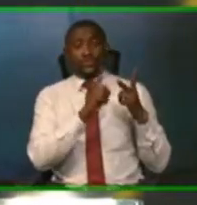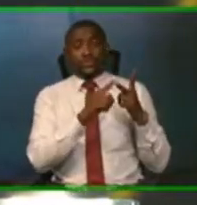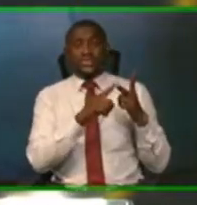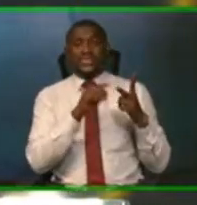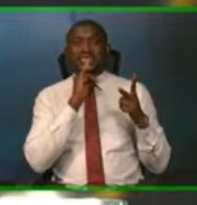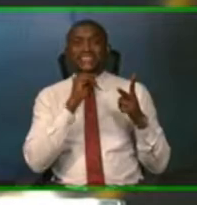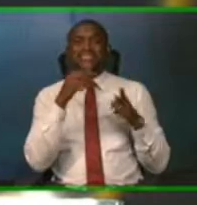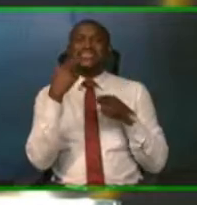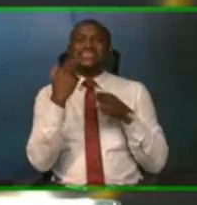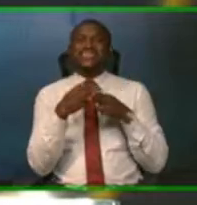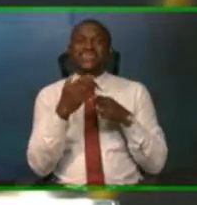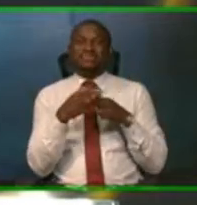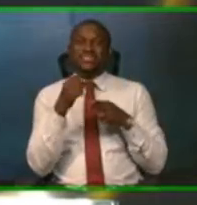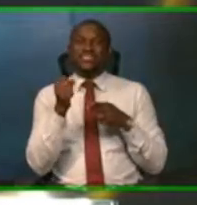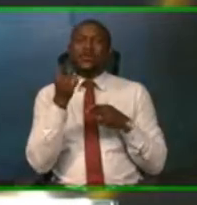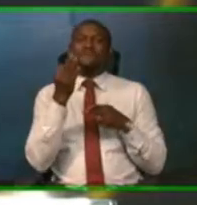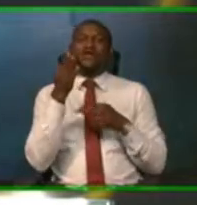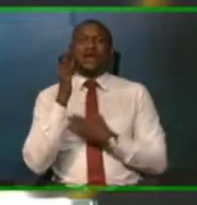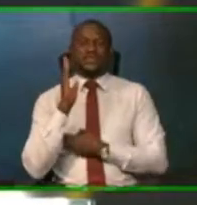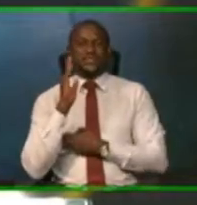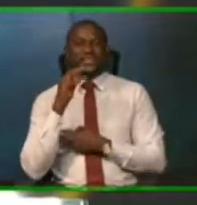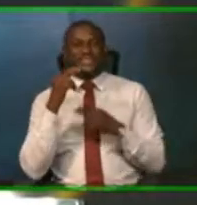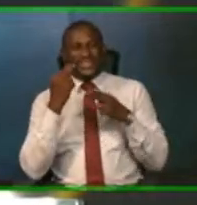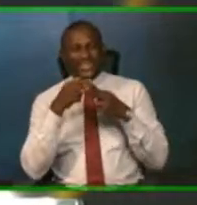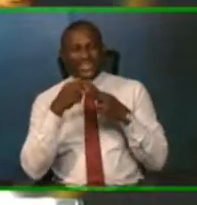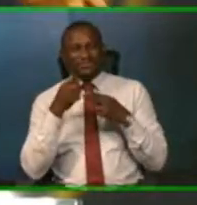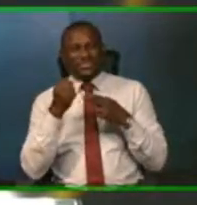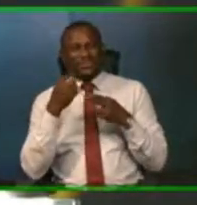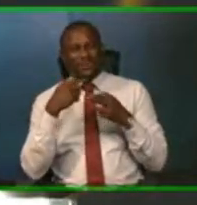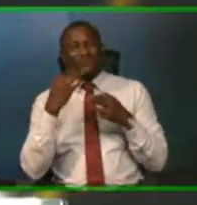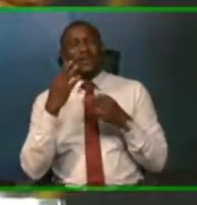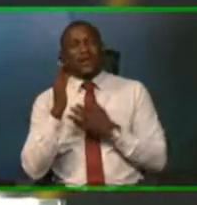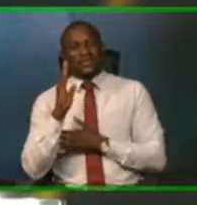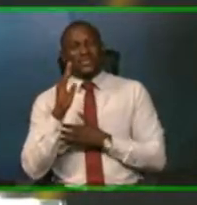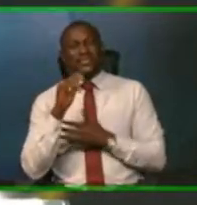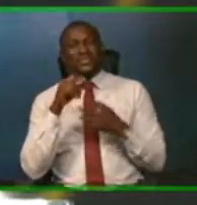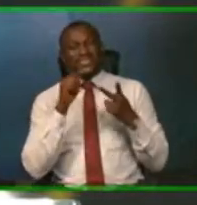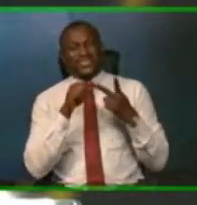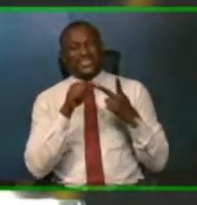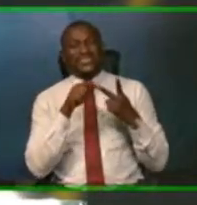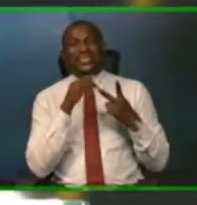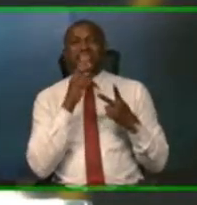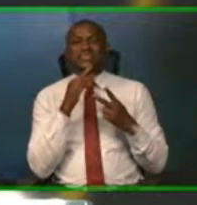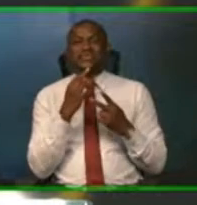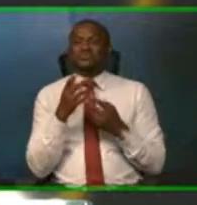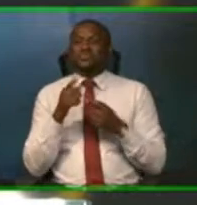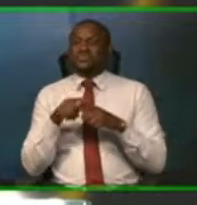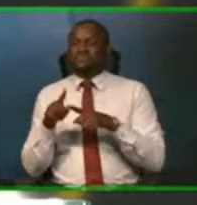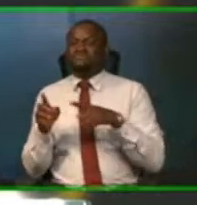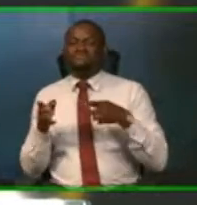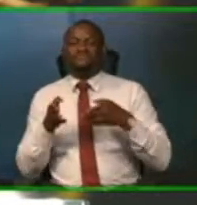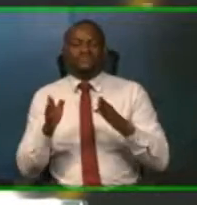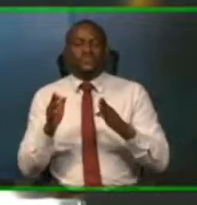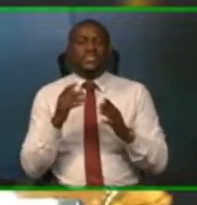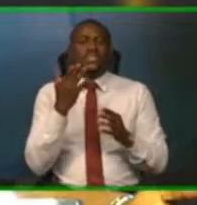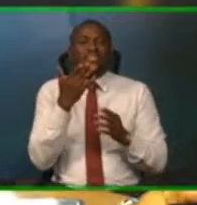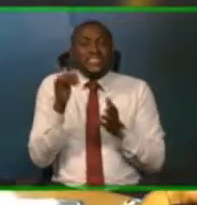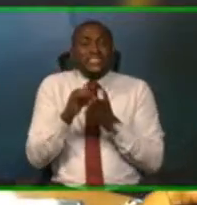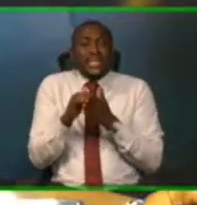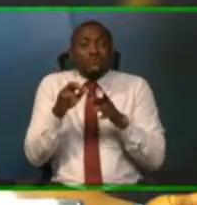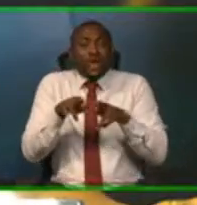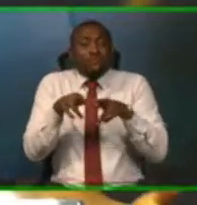the names of God. The names of God are a capture of the various dimensions of Him that were revealed to